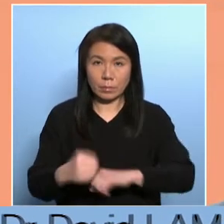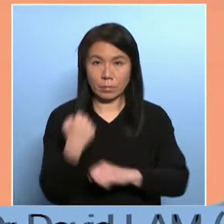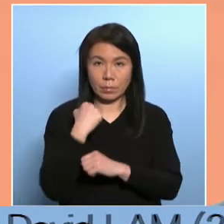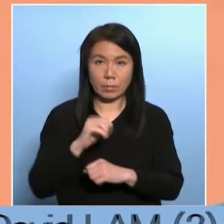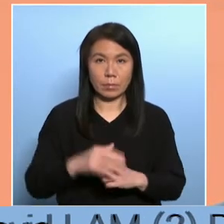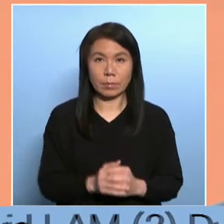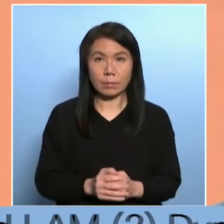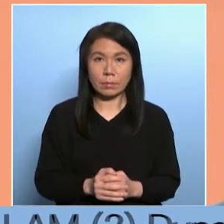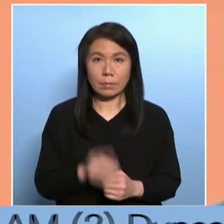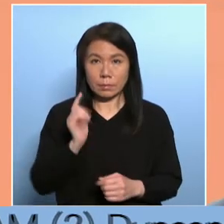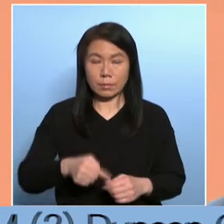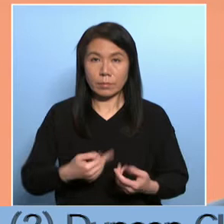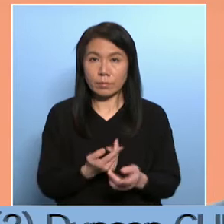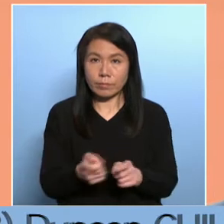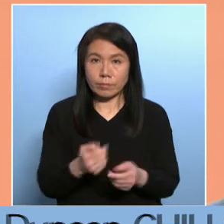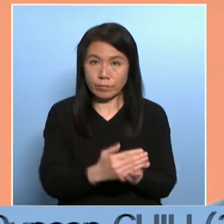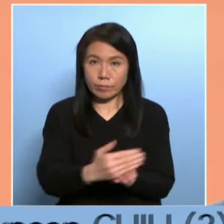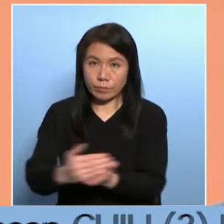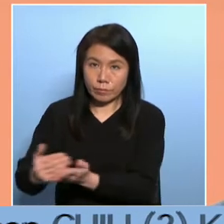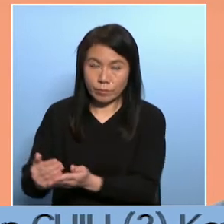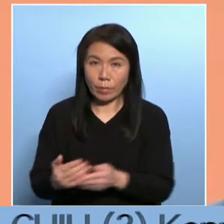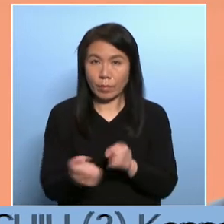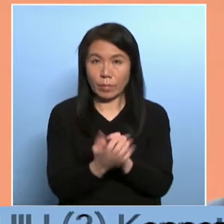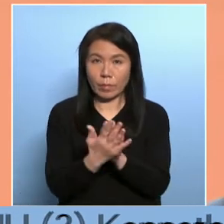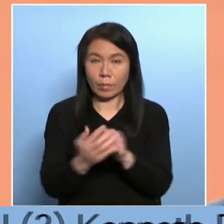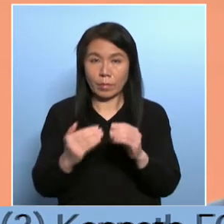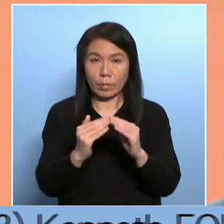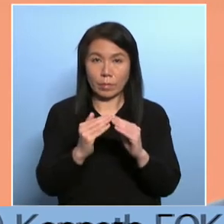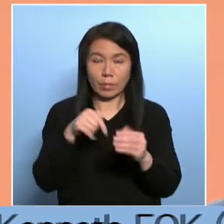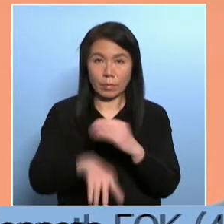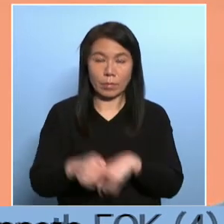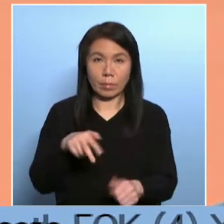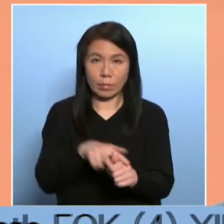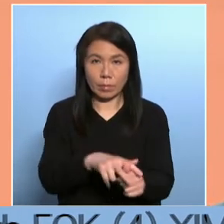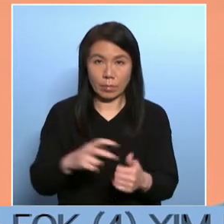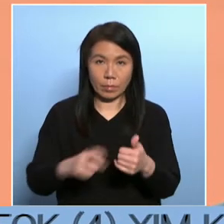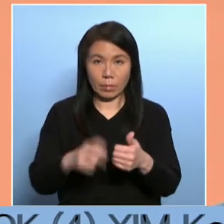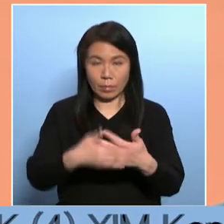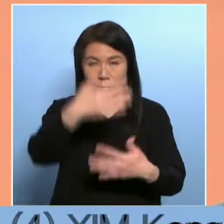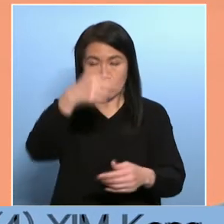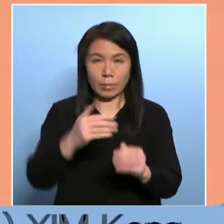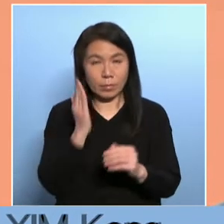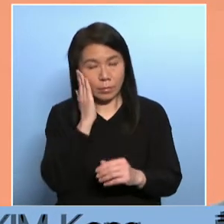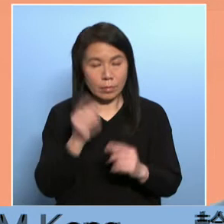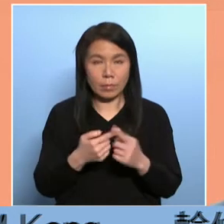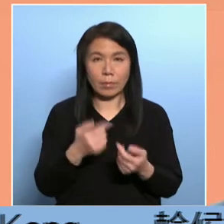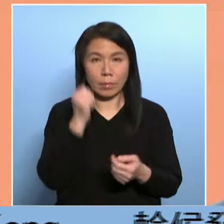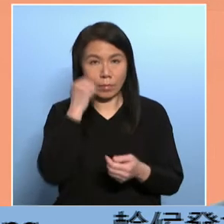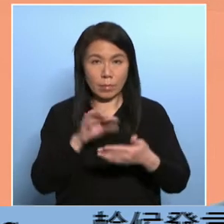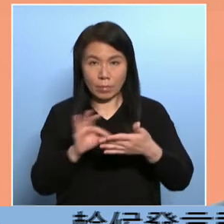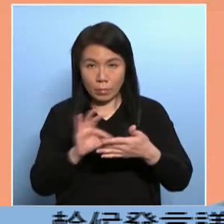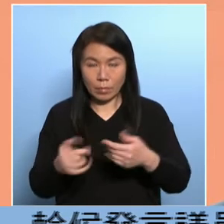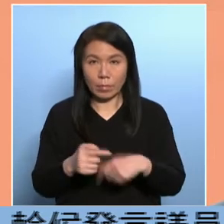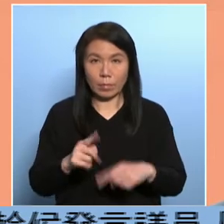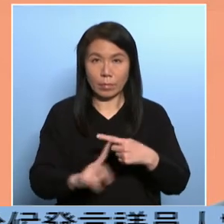organizations timely to distribute RAT packs to the residents, to the